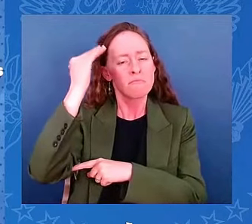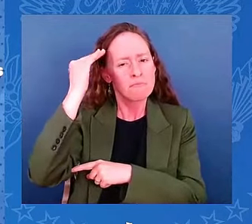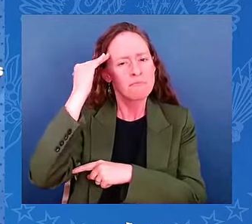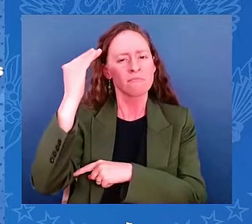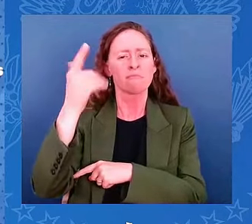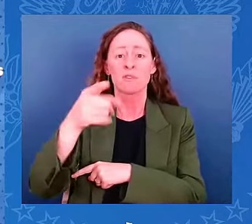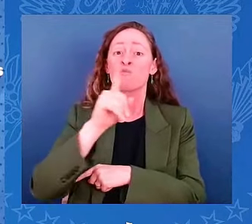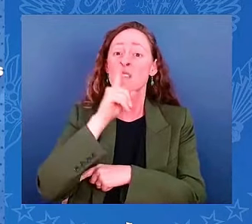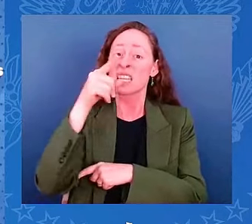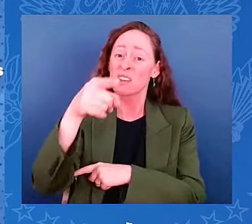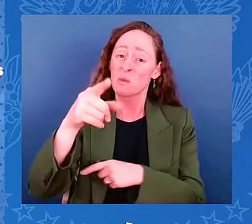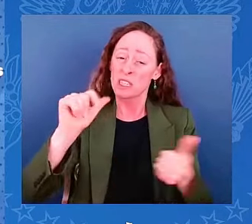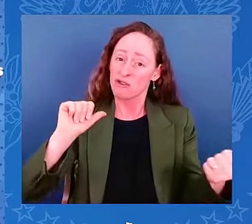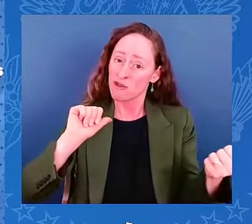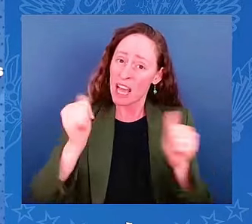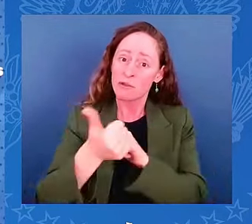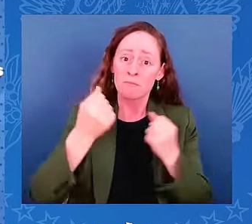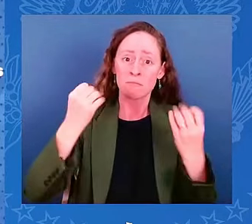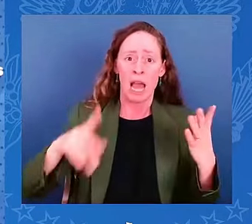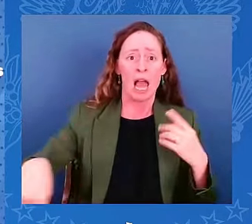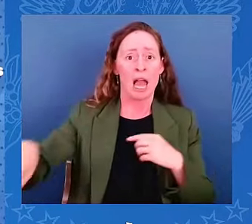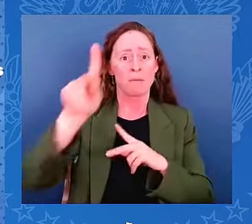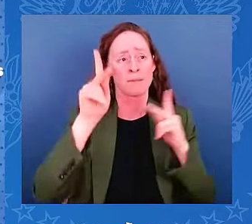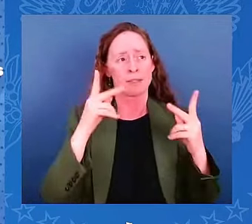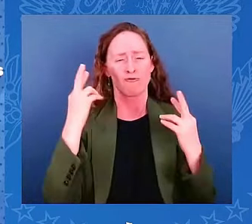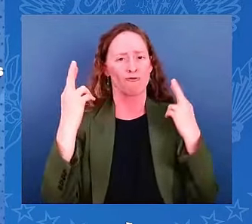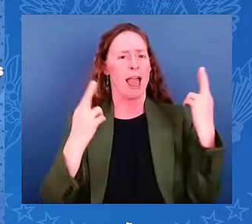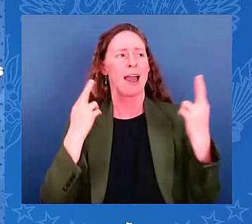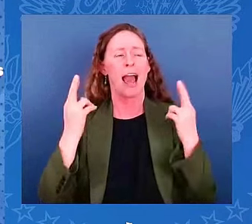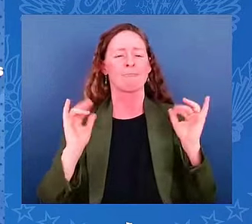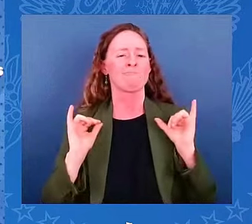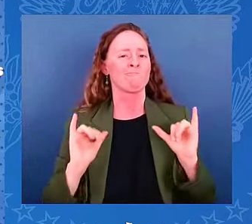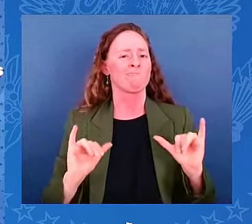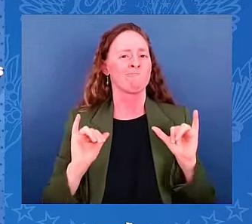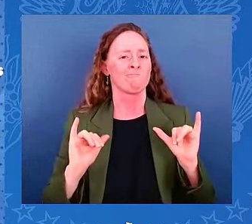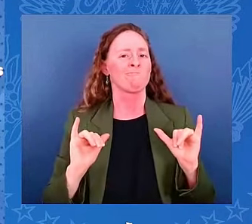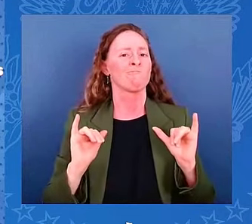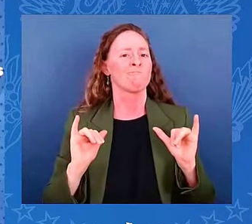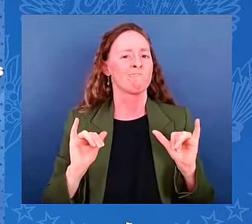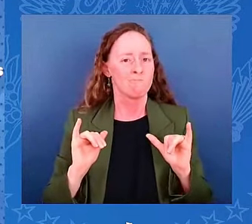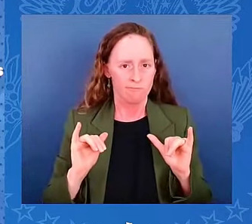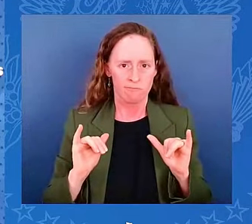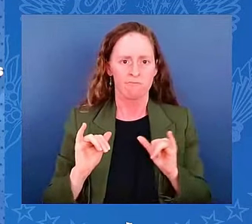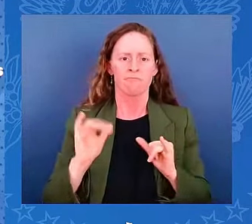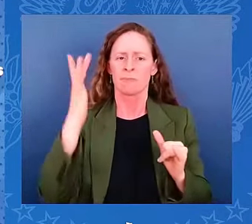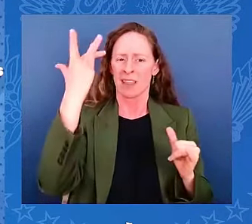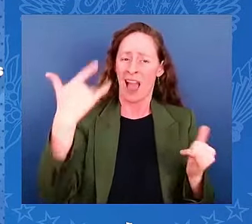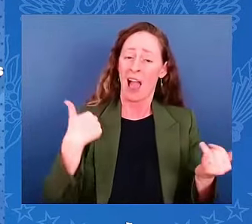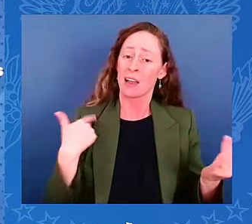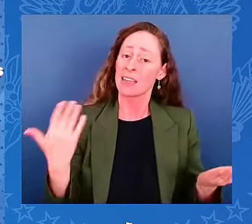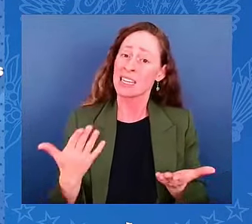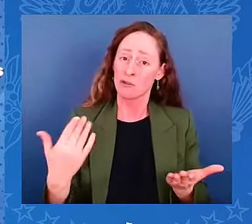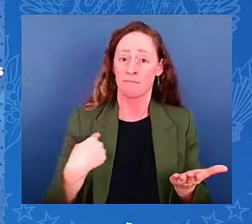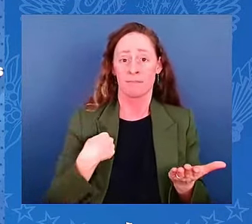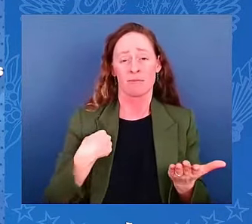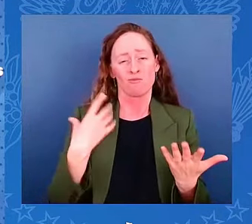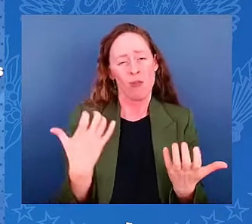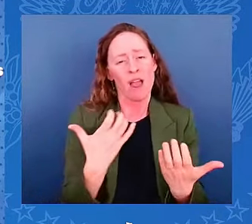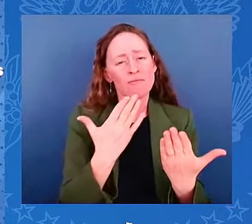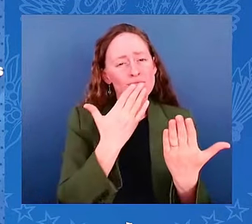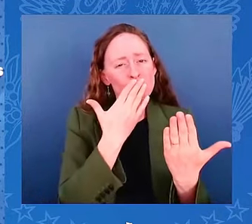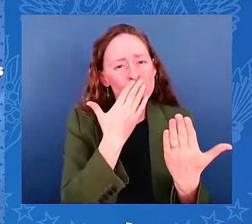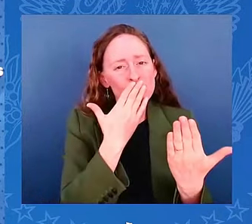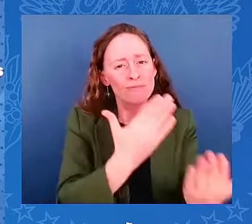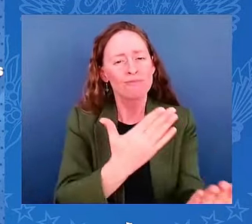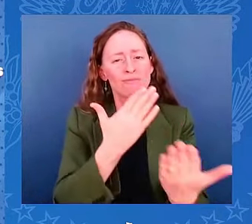place. That is to say thank you. We can come up, I can come up with all these ideas about the laws we can change to make